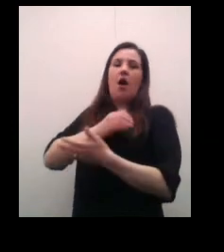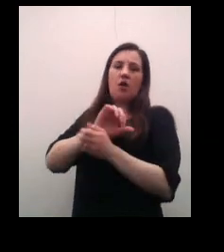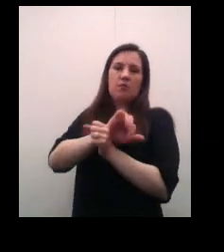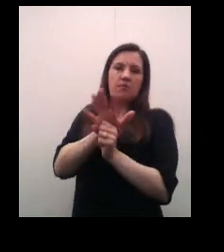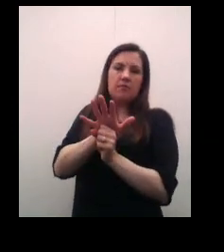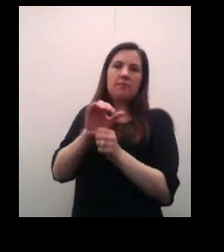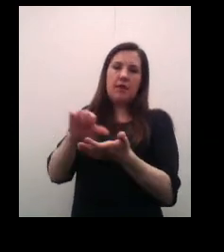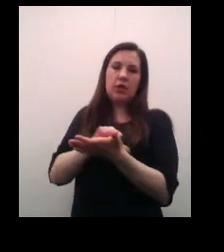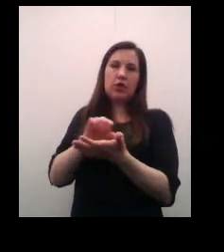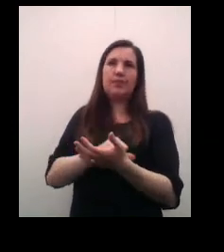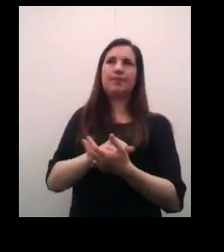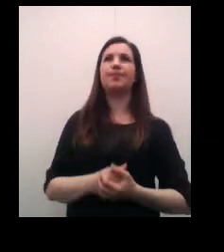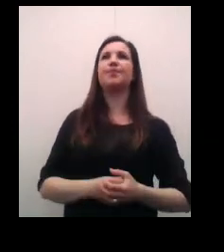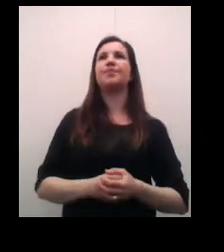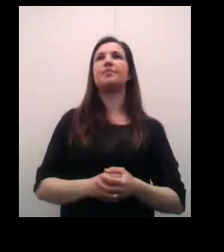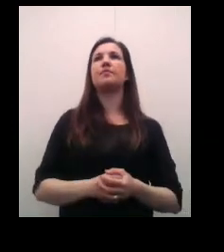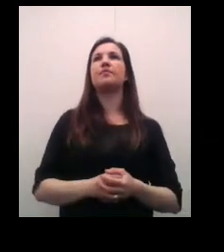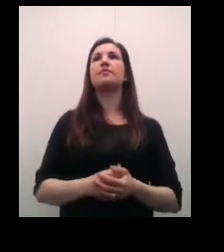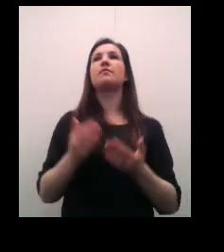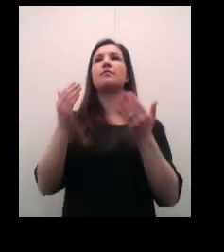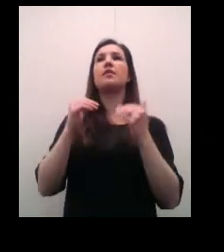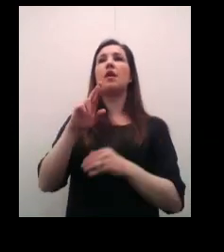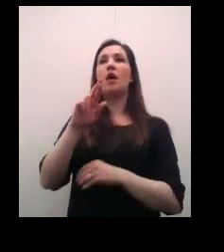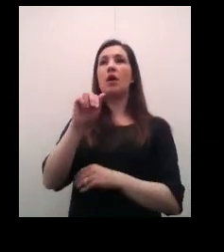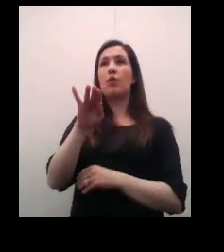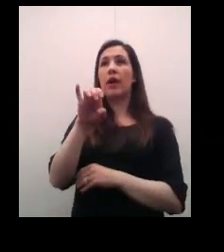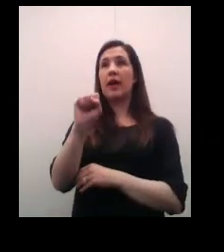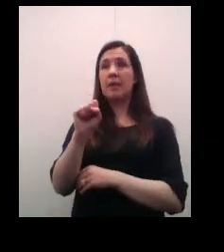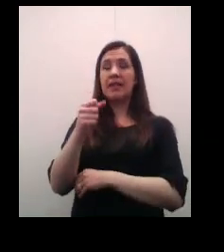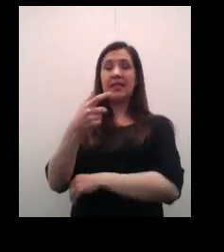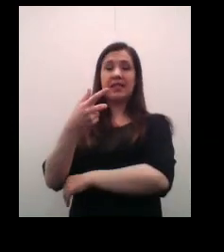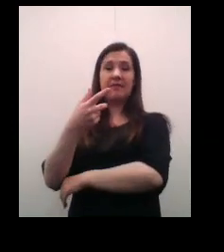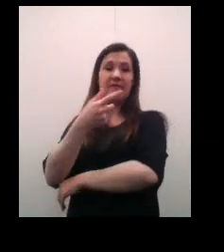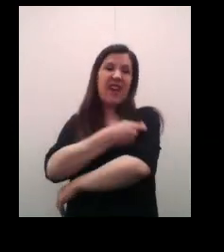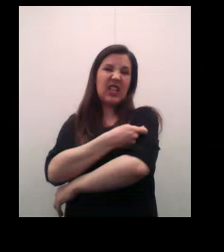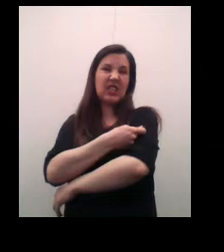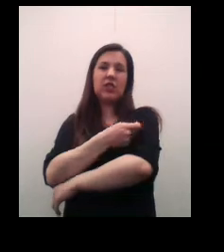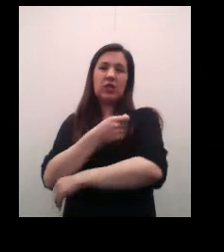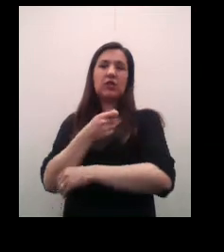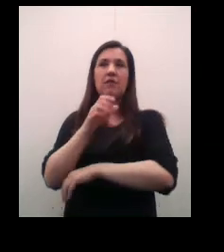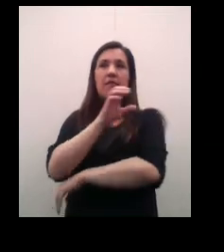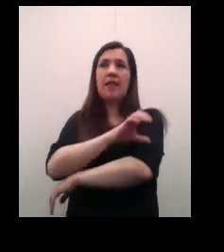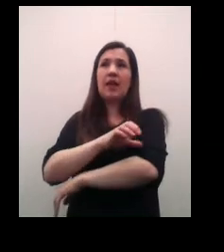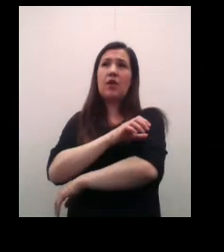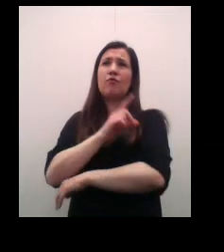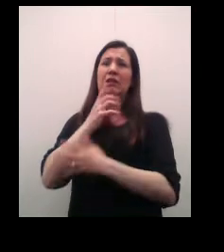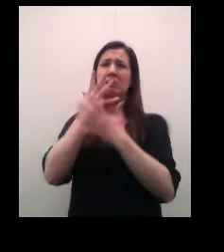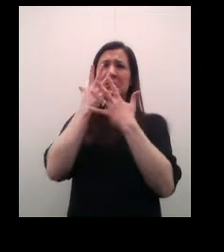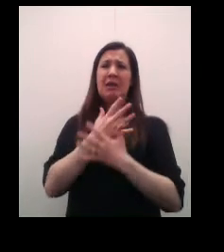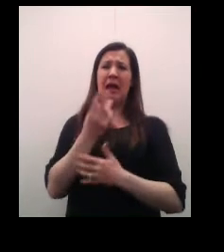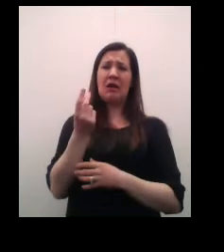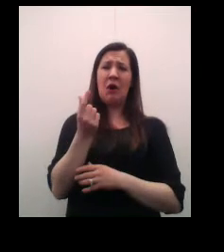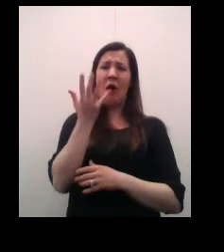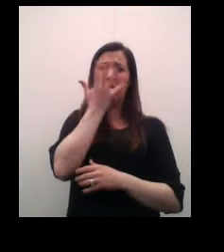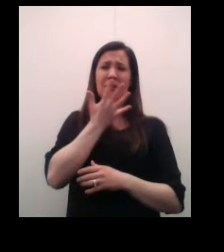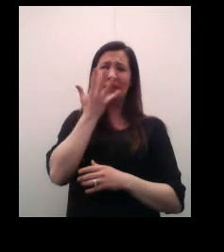page. Rabies vaccination clinics. I'll turn it over to Doctor, as we have a very sad dog looking on the